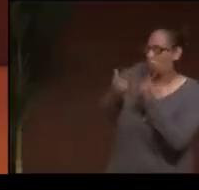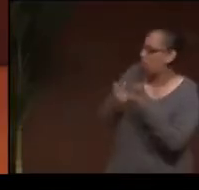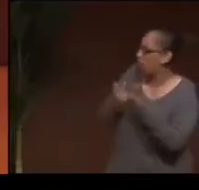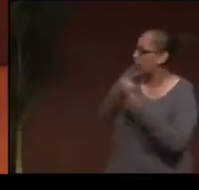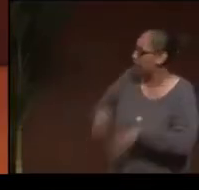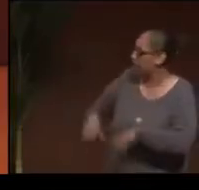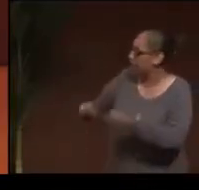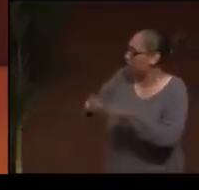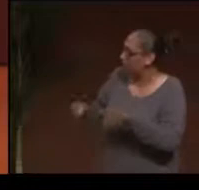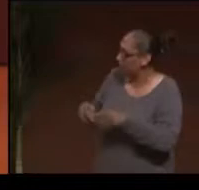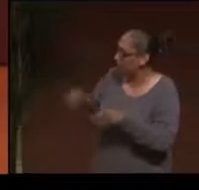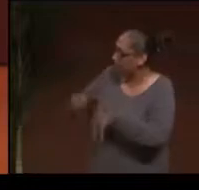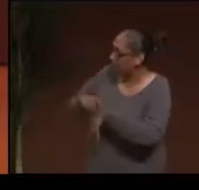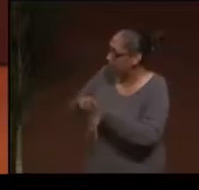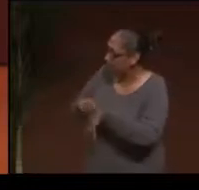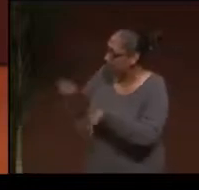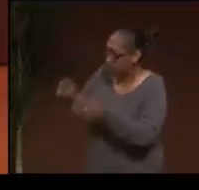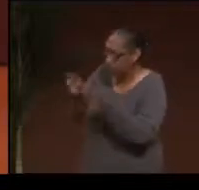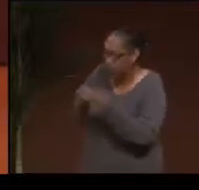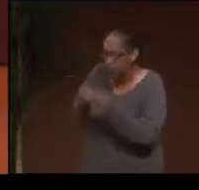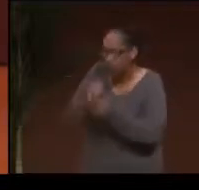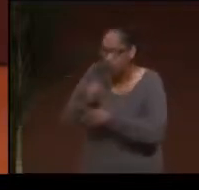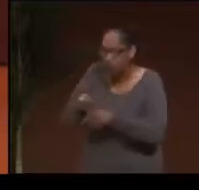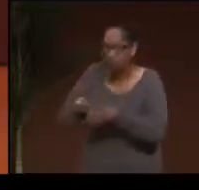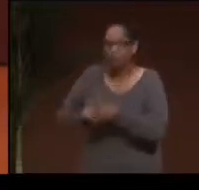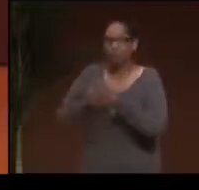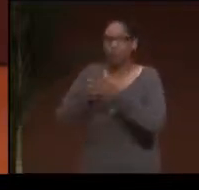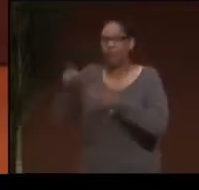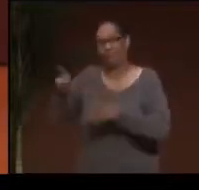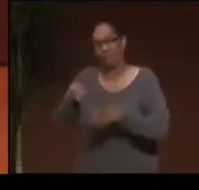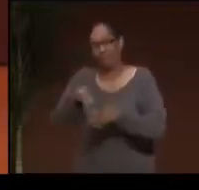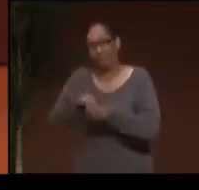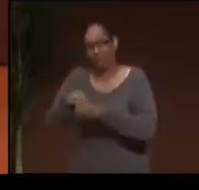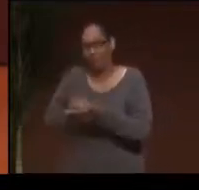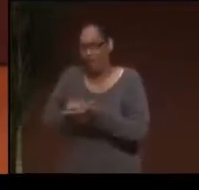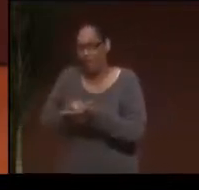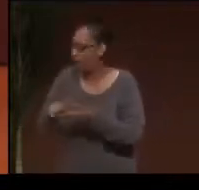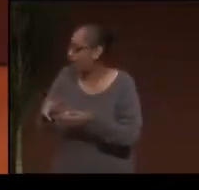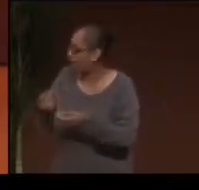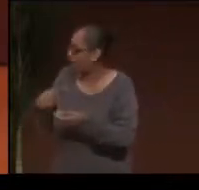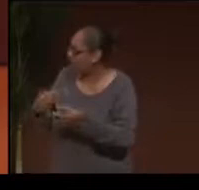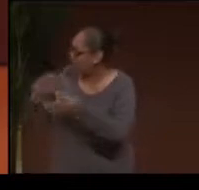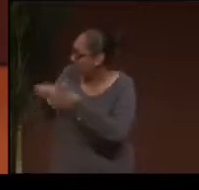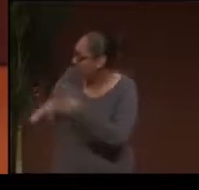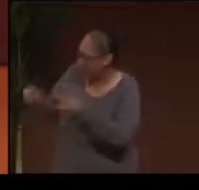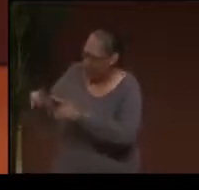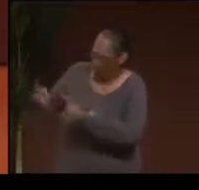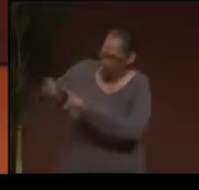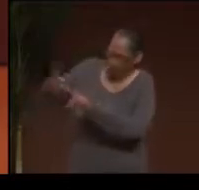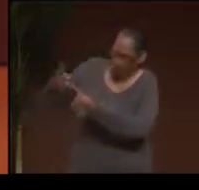was taking place at that time. So these meetings originally were in Manhattan, I believe, in a basement. I came into this at the fourth